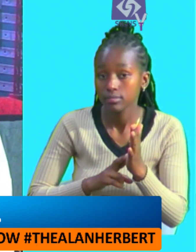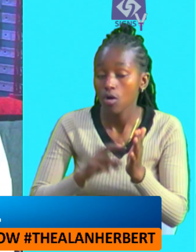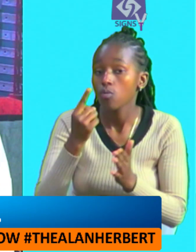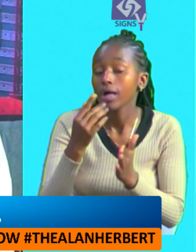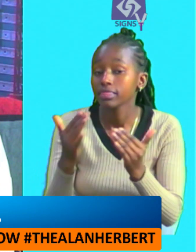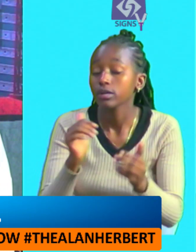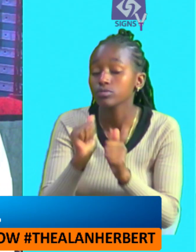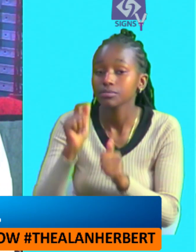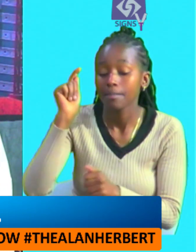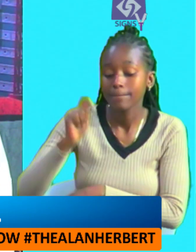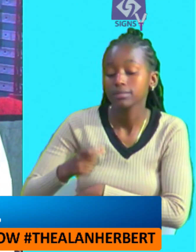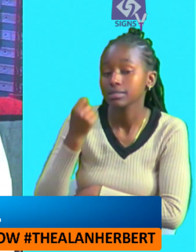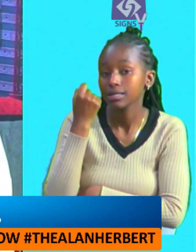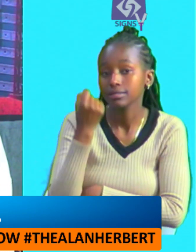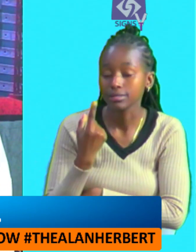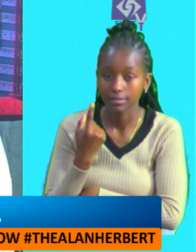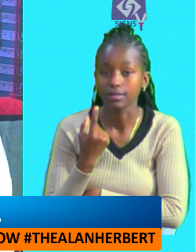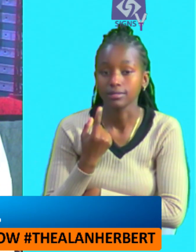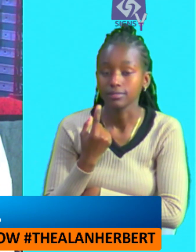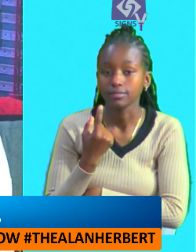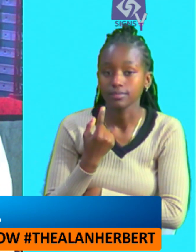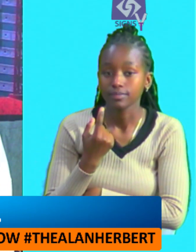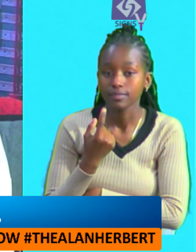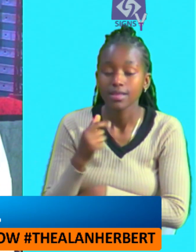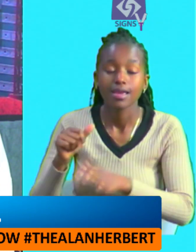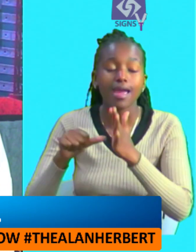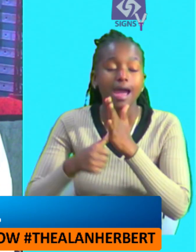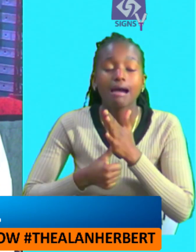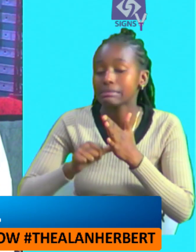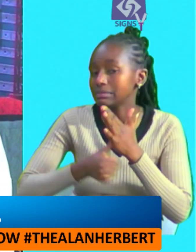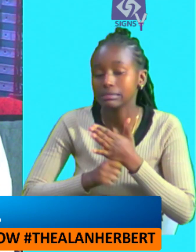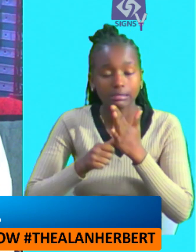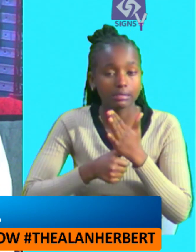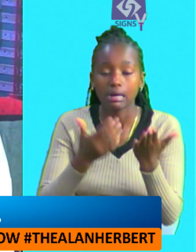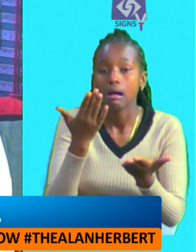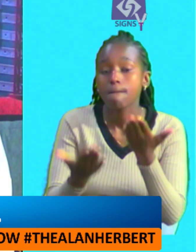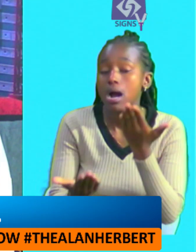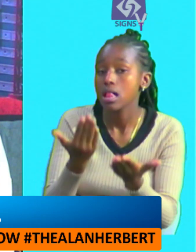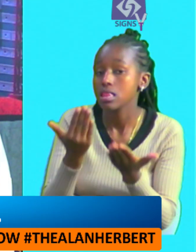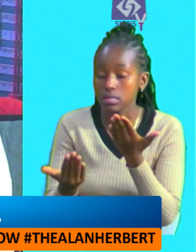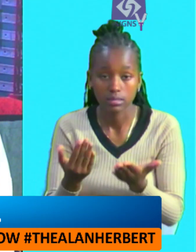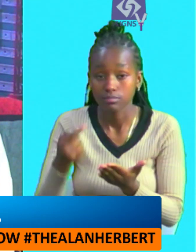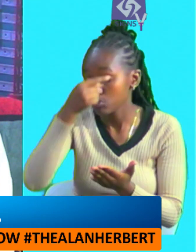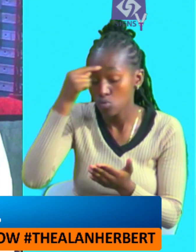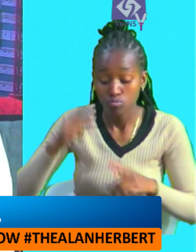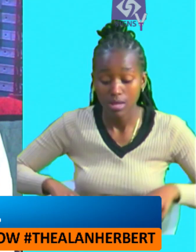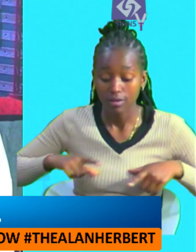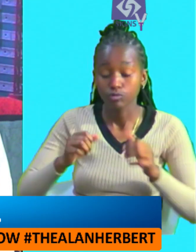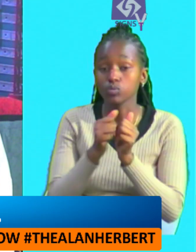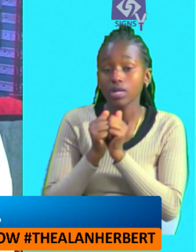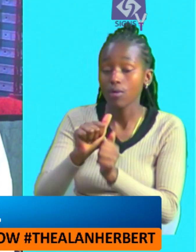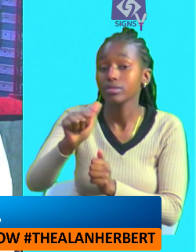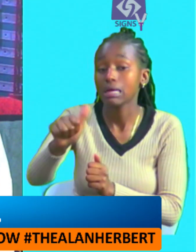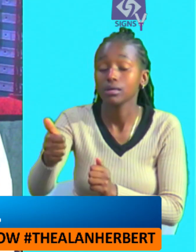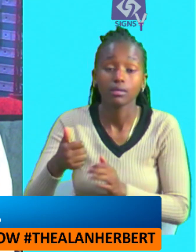the pub. I'm going to drink a glass of wine or glass of anything. And you have gone there not because